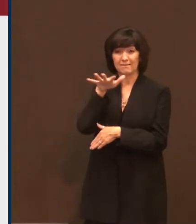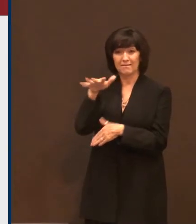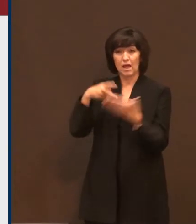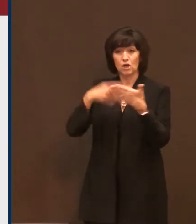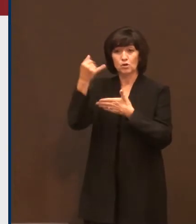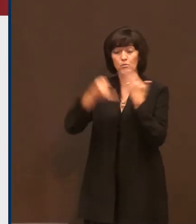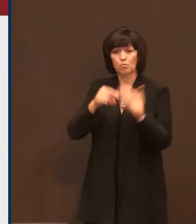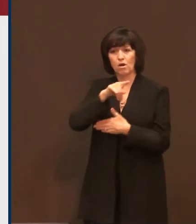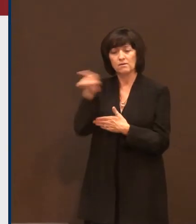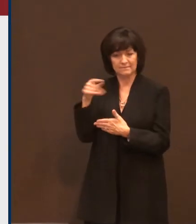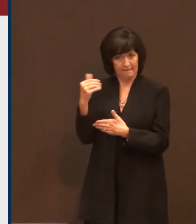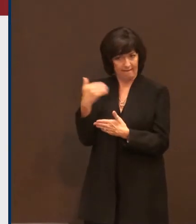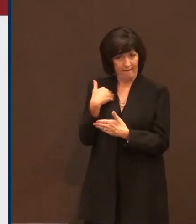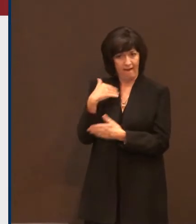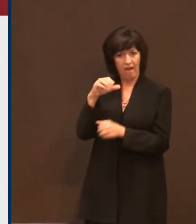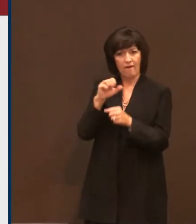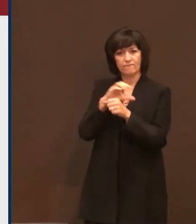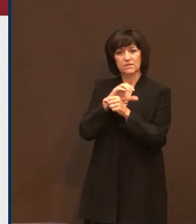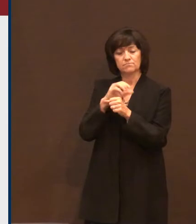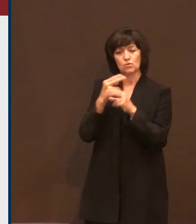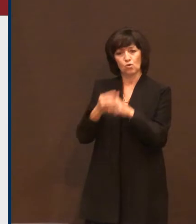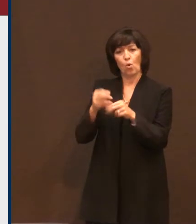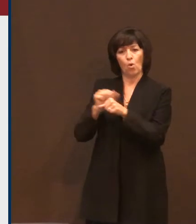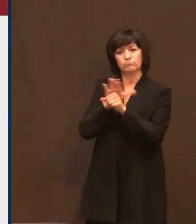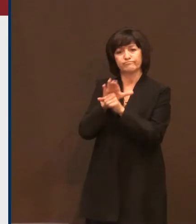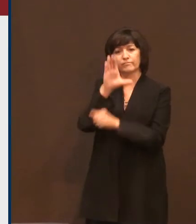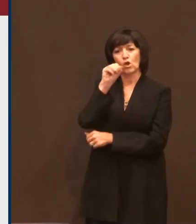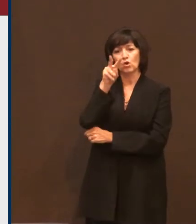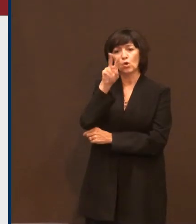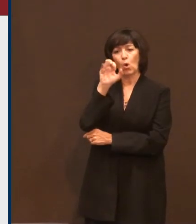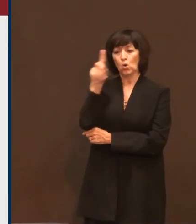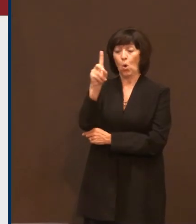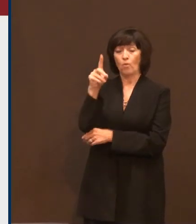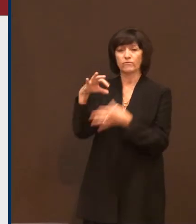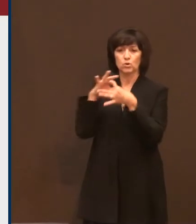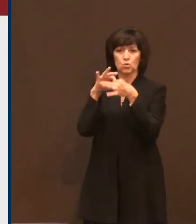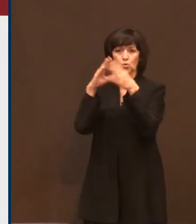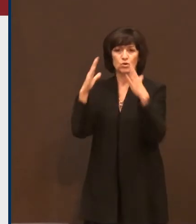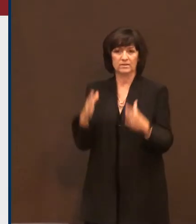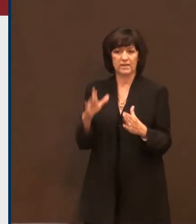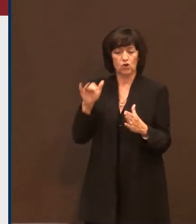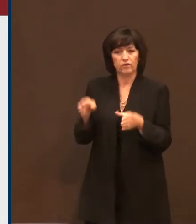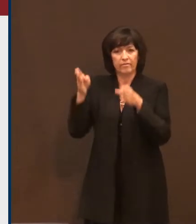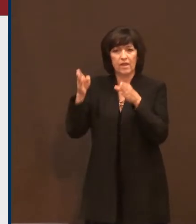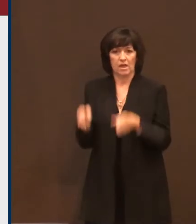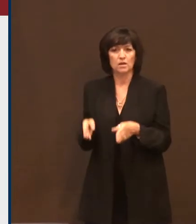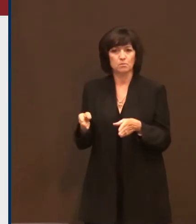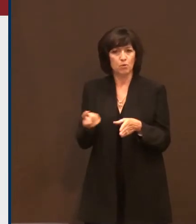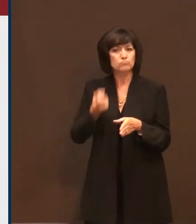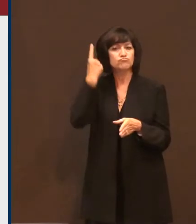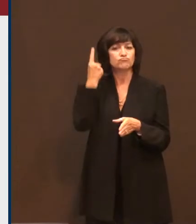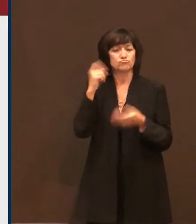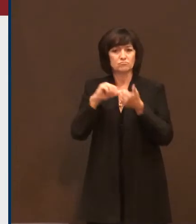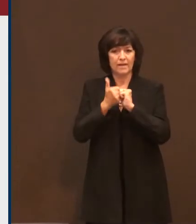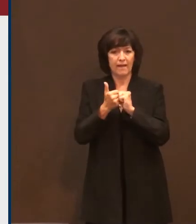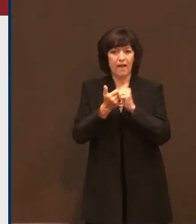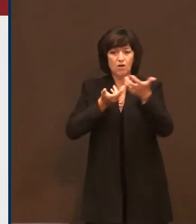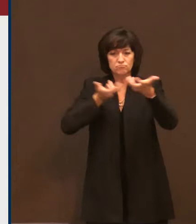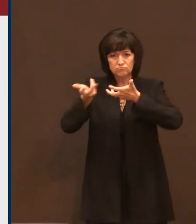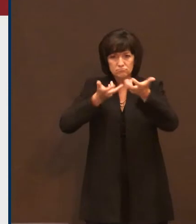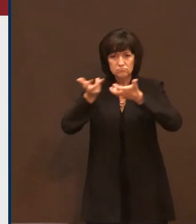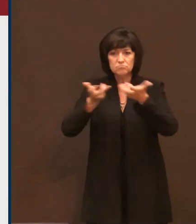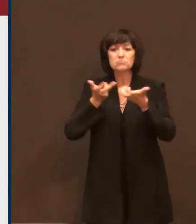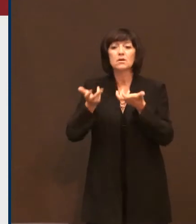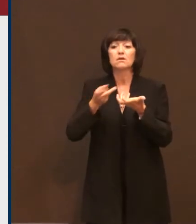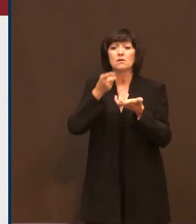COVID coordinators and focusing on really the direct response to COVID, such as prevention and testing